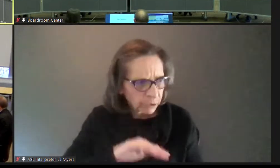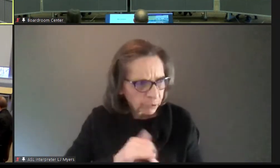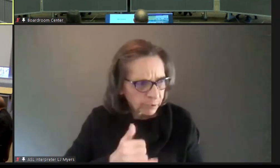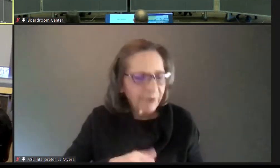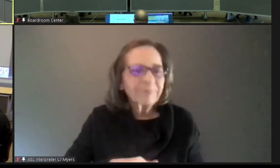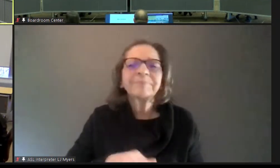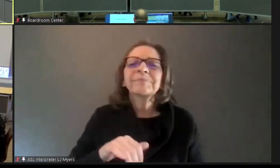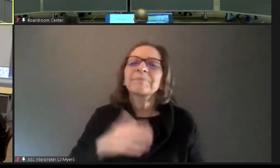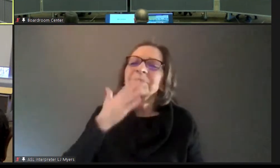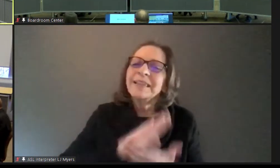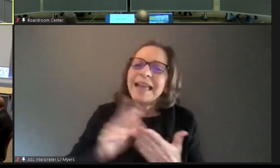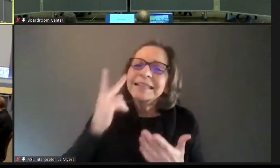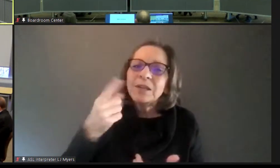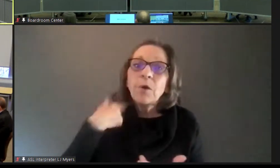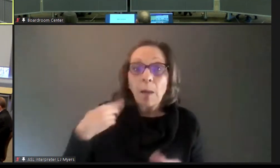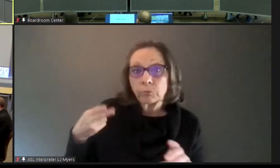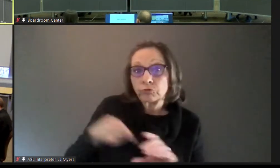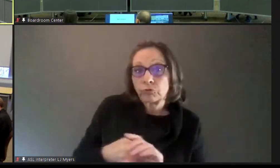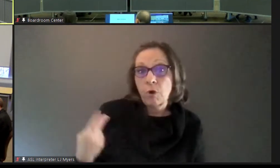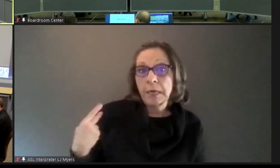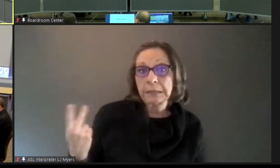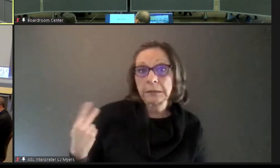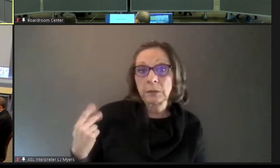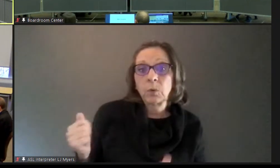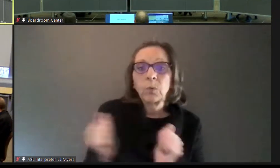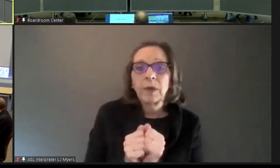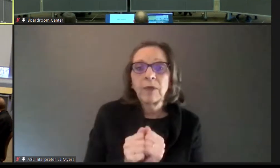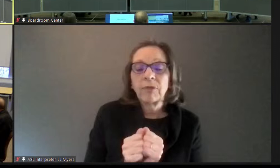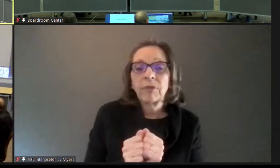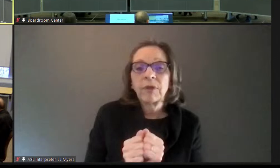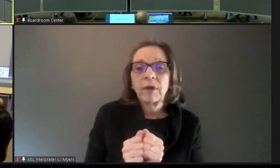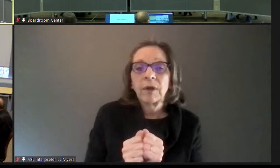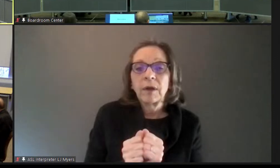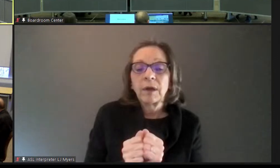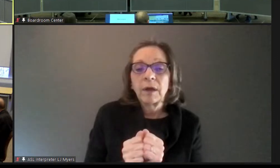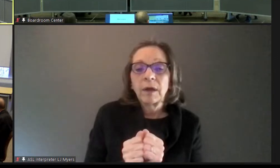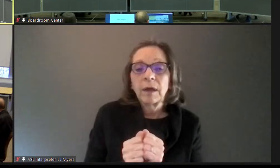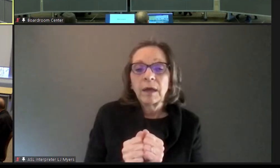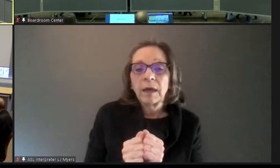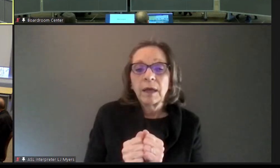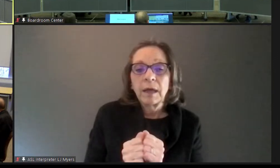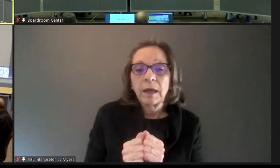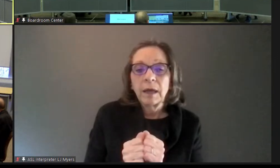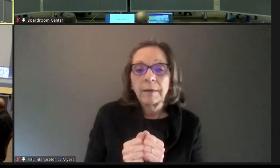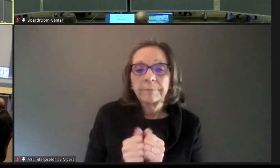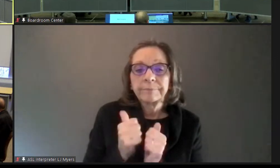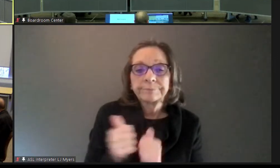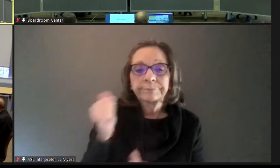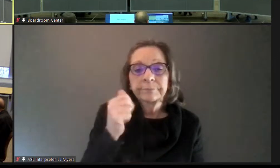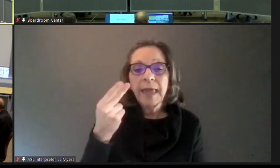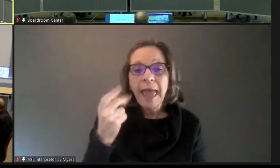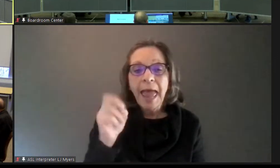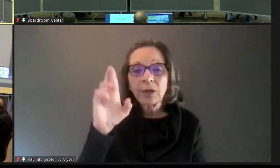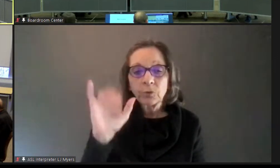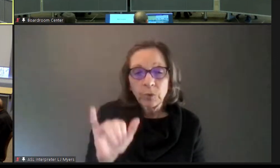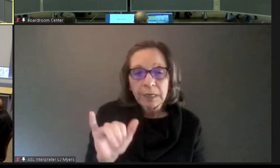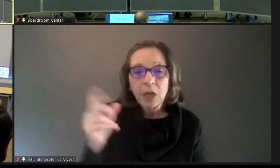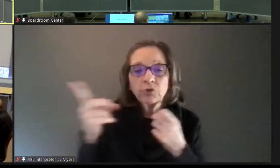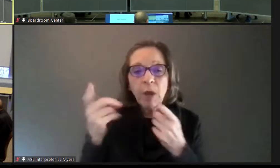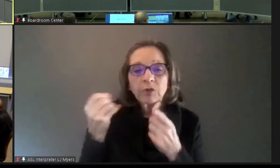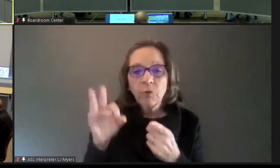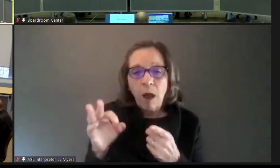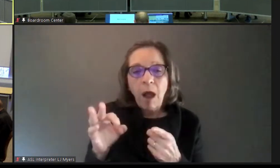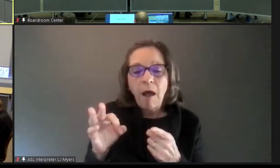you. I'm joined this morning by Jennifer Henry, who is the Director of Strategic